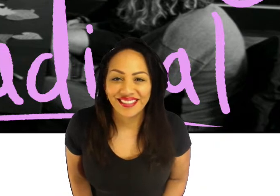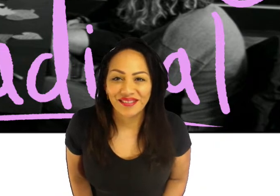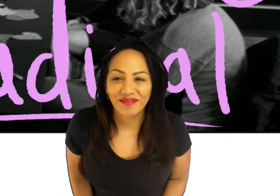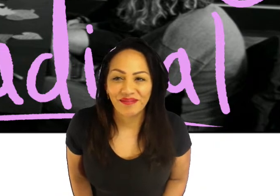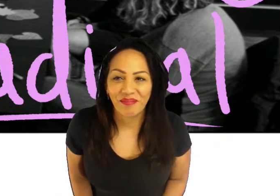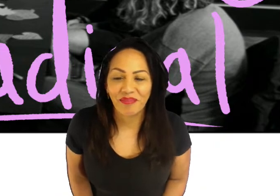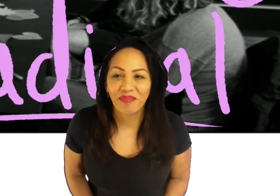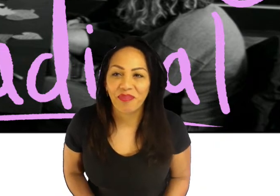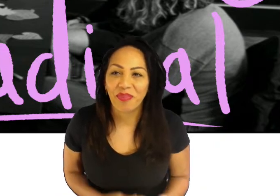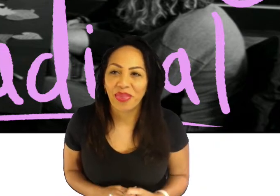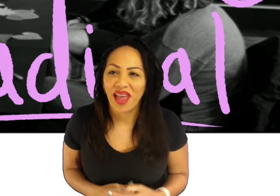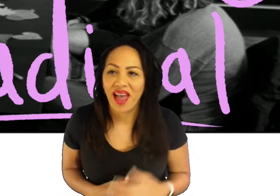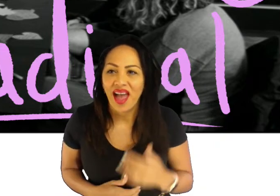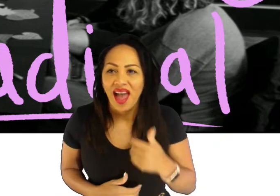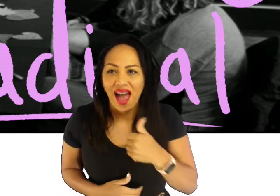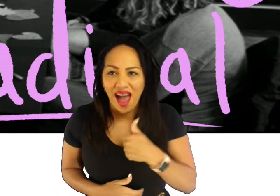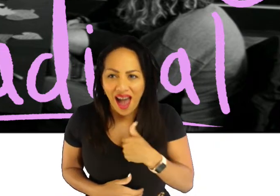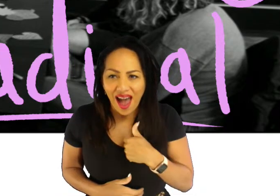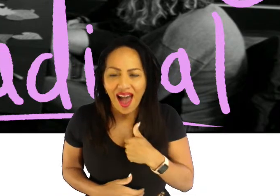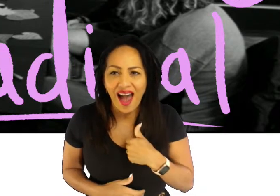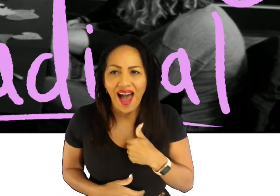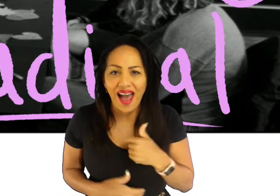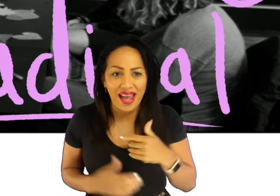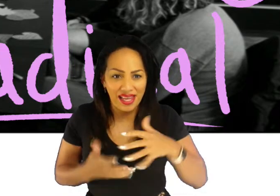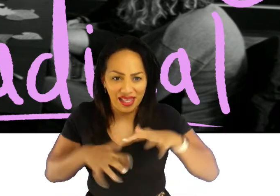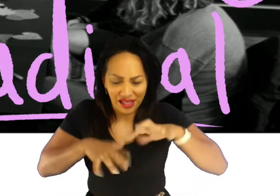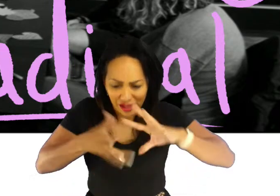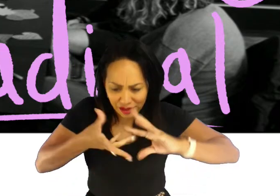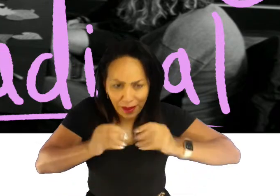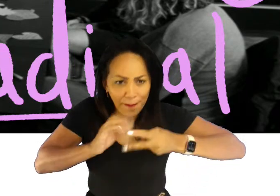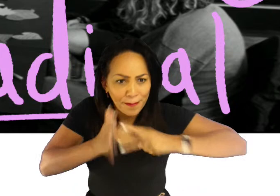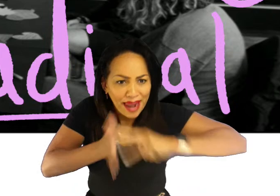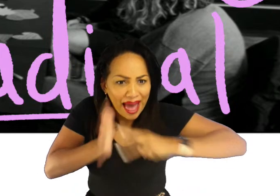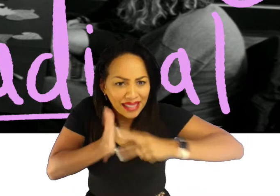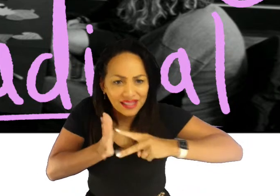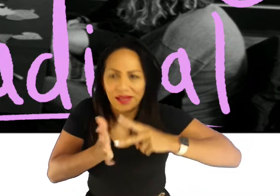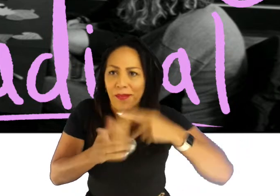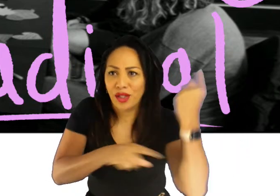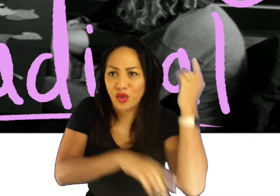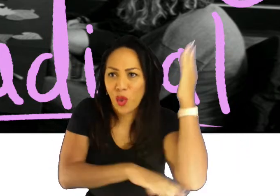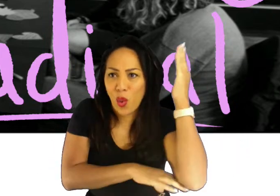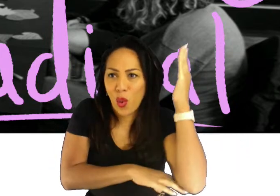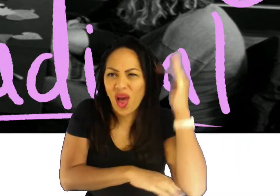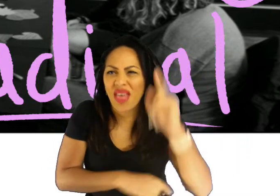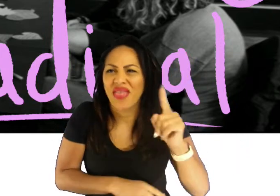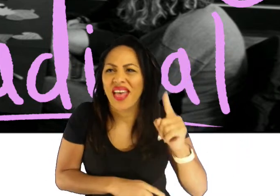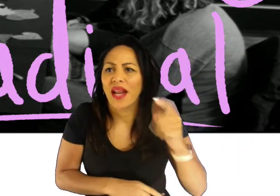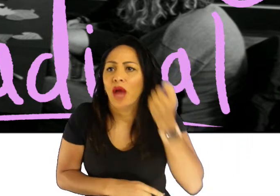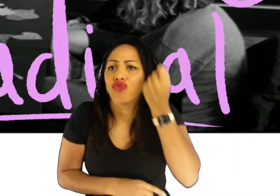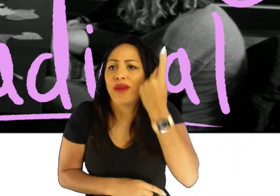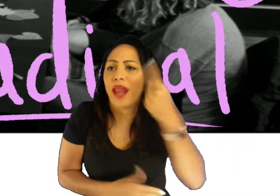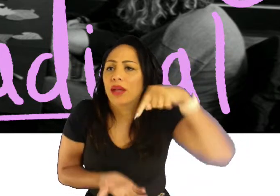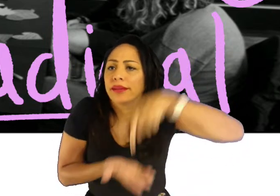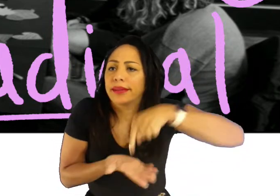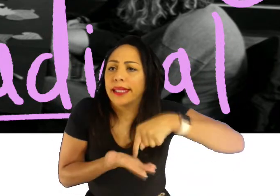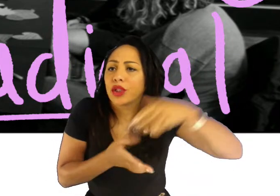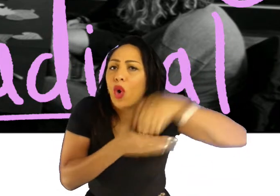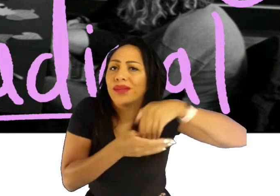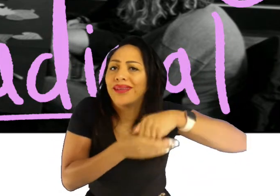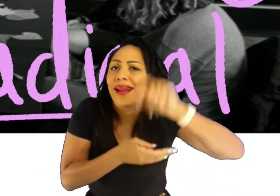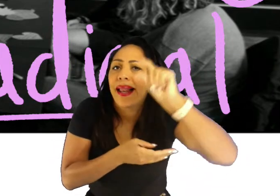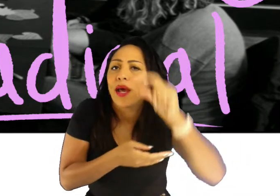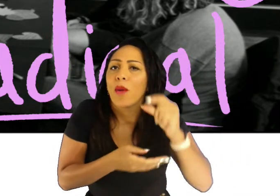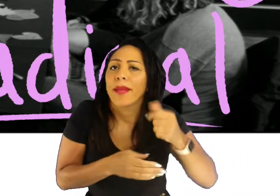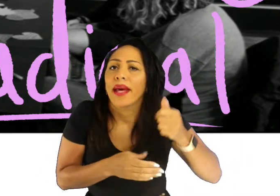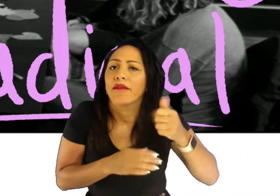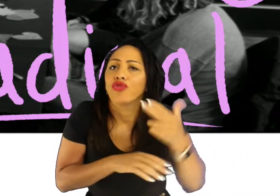remember actually talking about this stuff has a lot of potentially sensitive or triggering stuff in. So just at the top, stuff